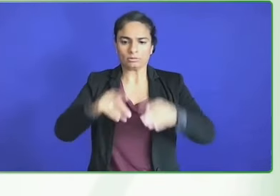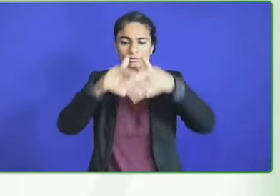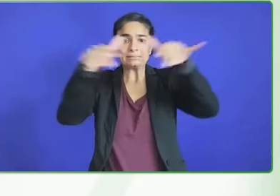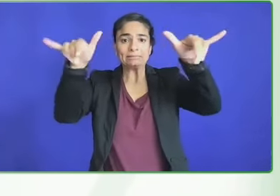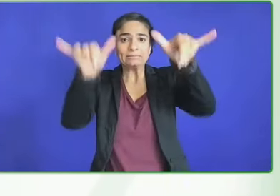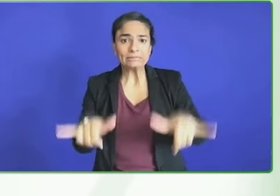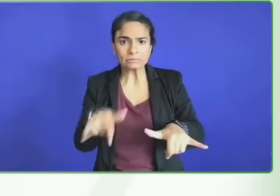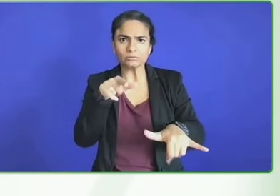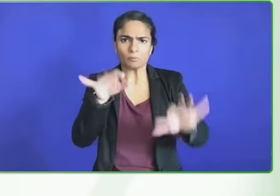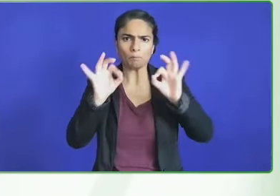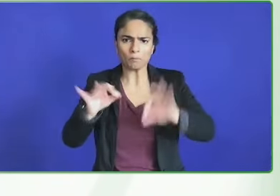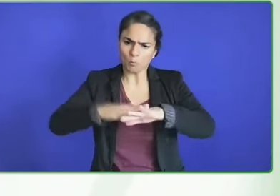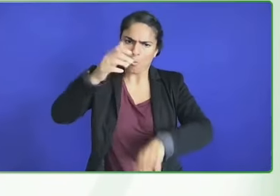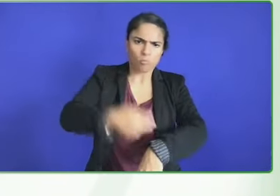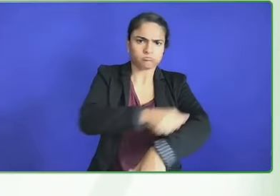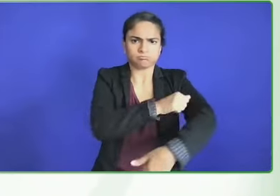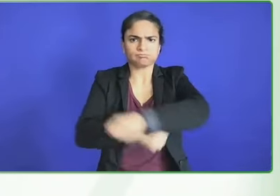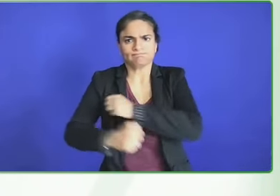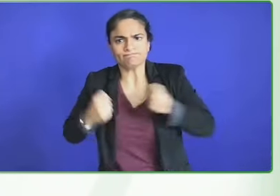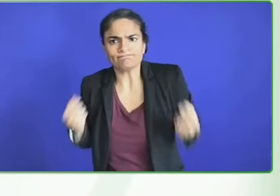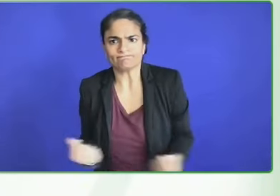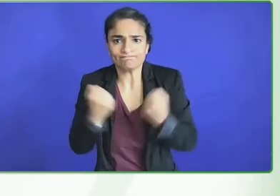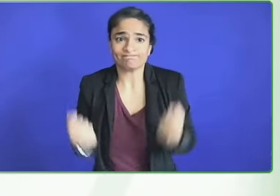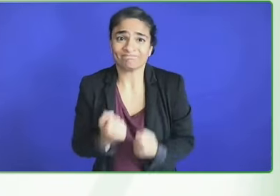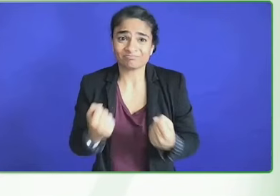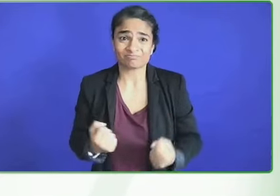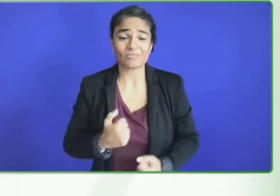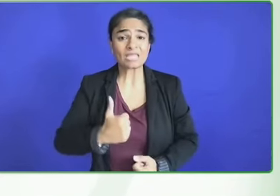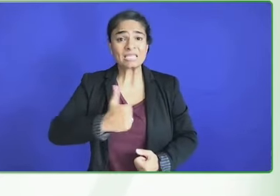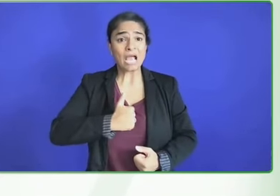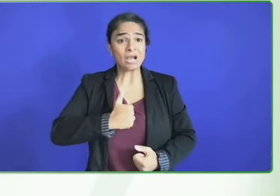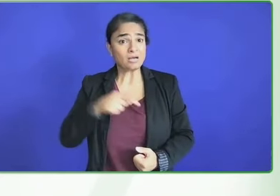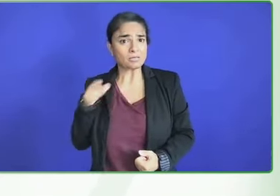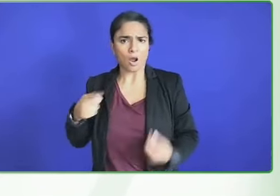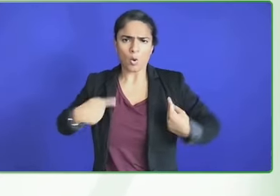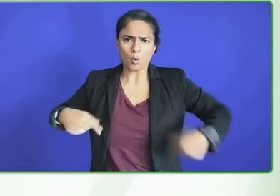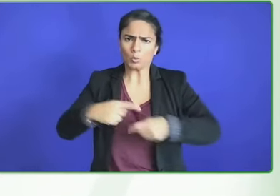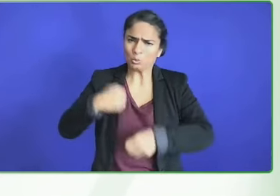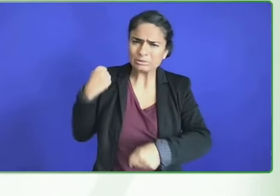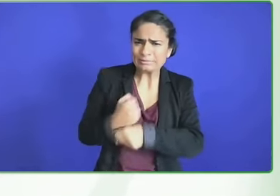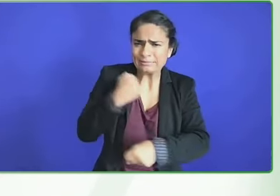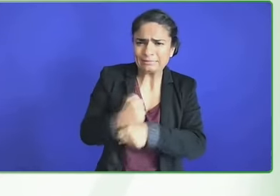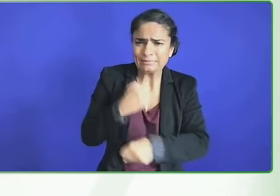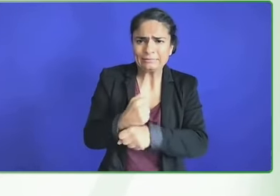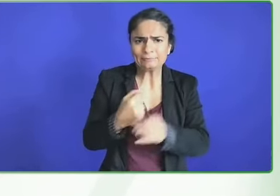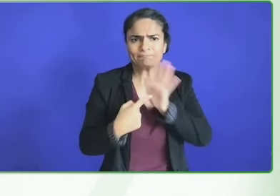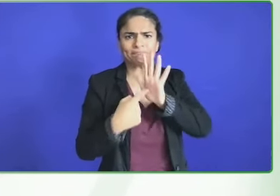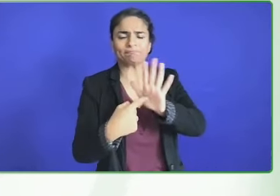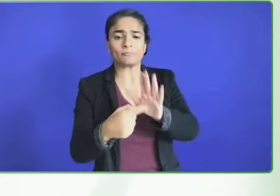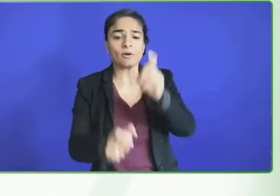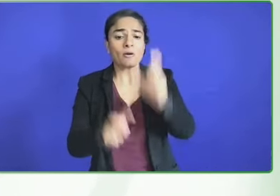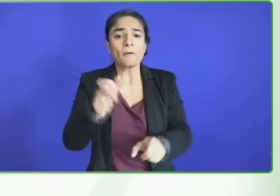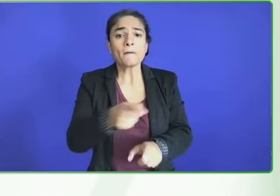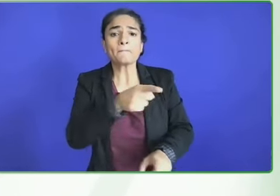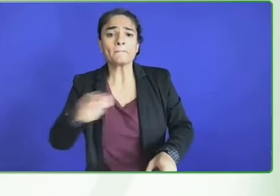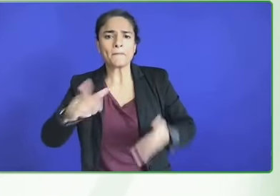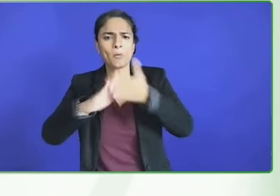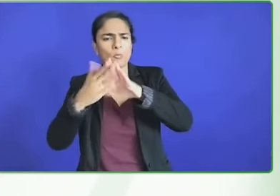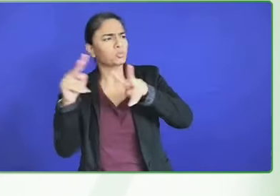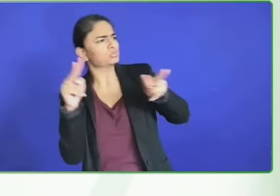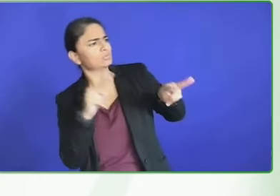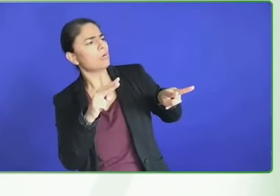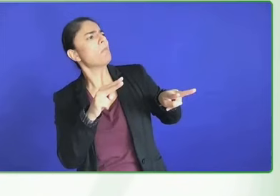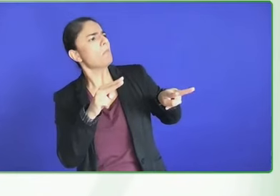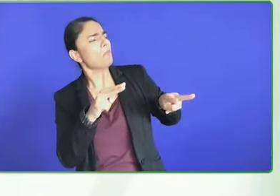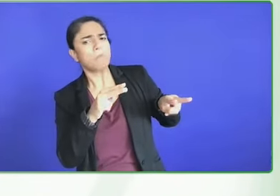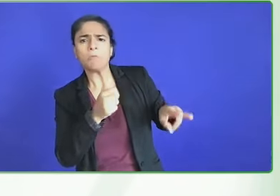society-wide reckoning with unconscious bias. The stakes are high. This legislation was developed with input from